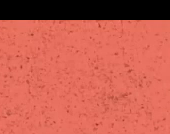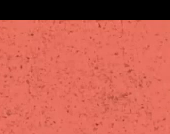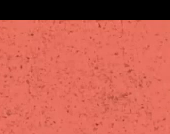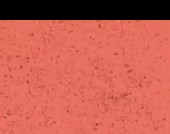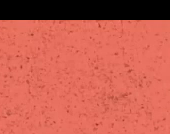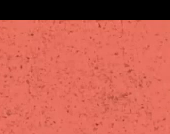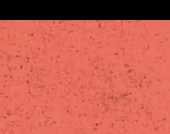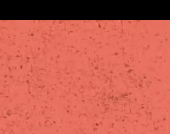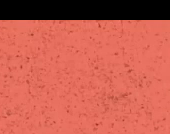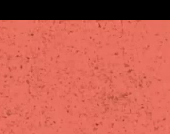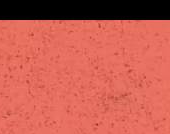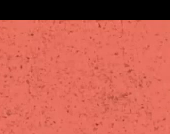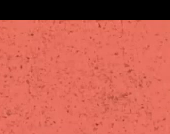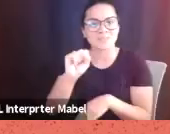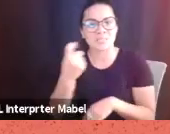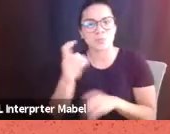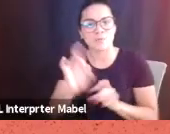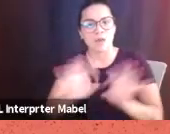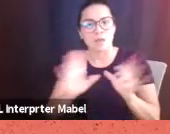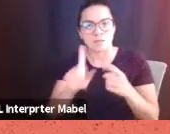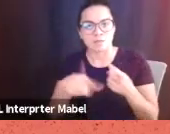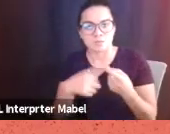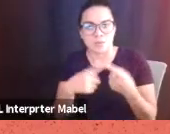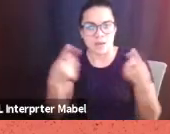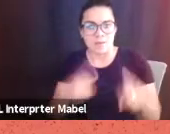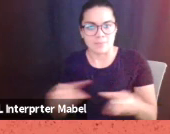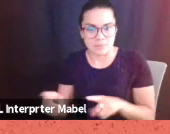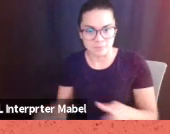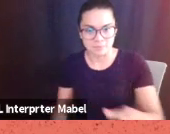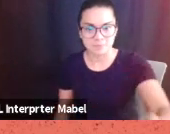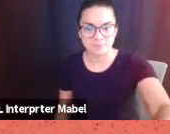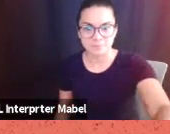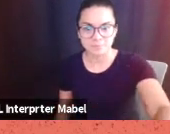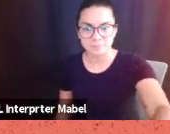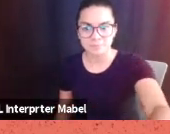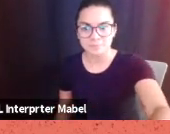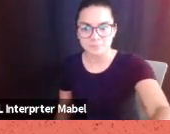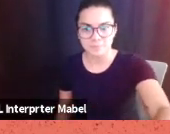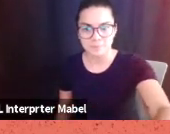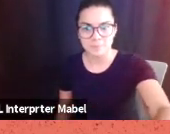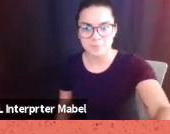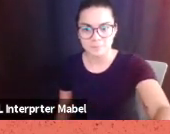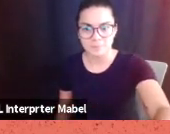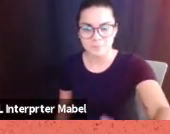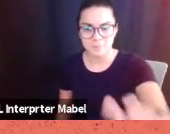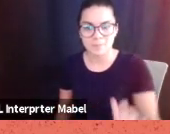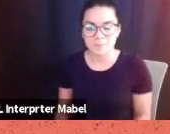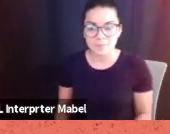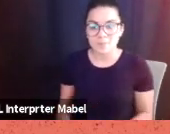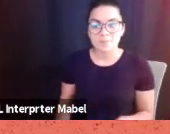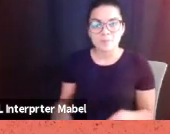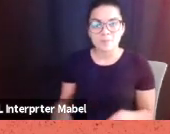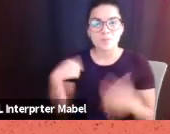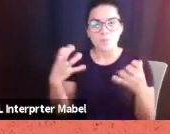persists. The survivors' agenda is about joining power and changing the conversation, especially for those last seen and heard in our